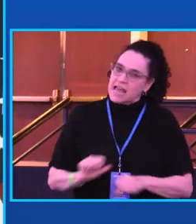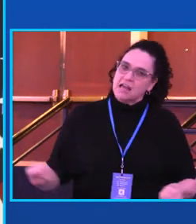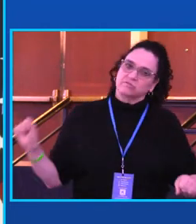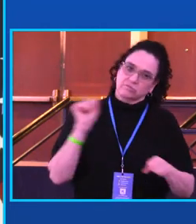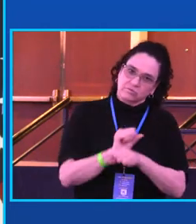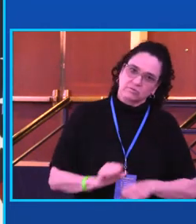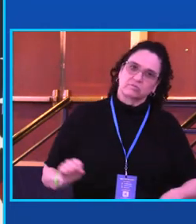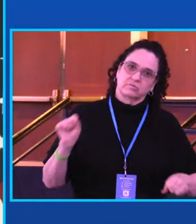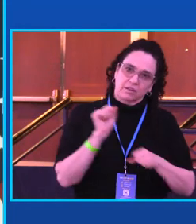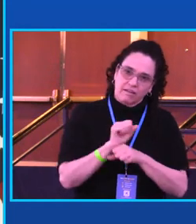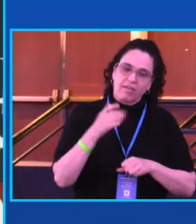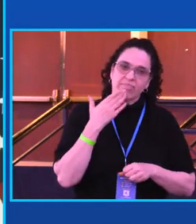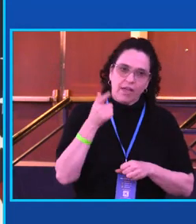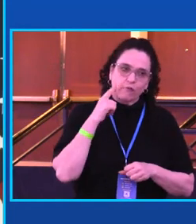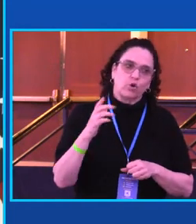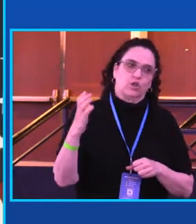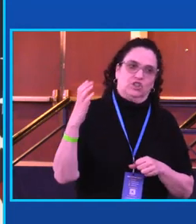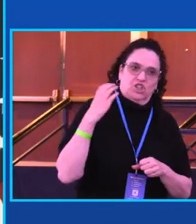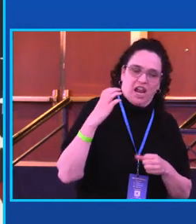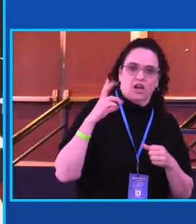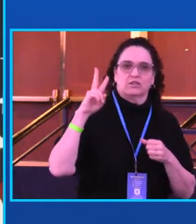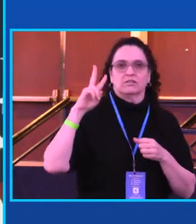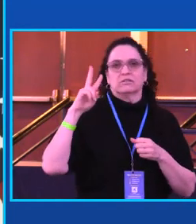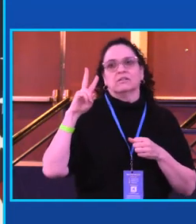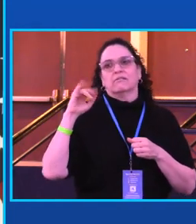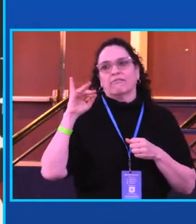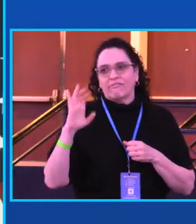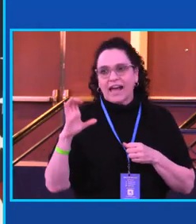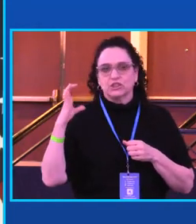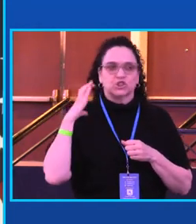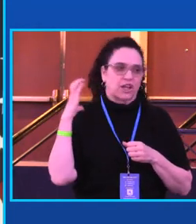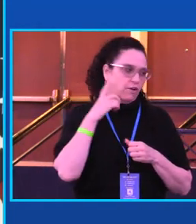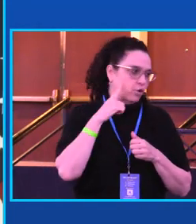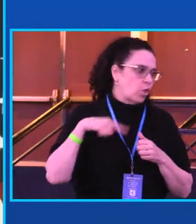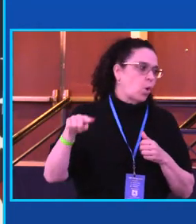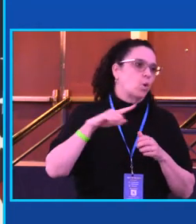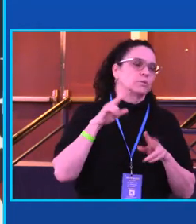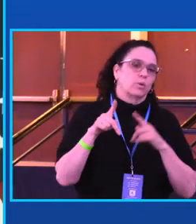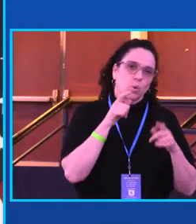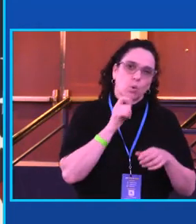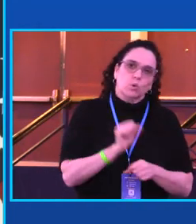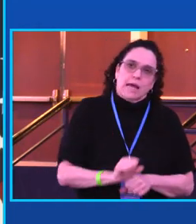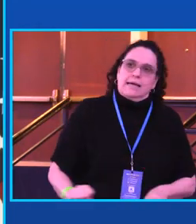these chairs, vice chairs, and executive directors who are working hard to build this party.